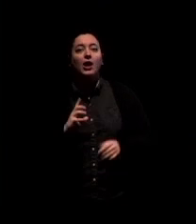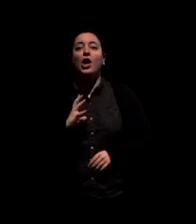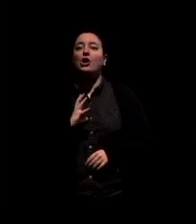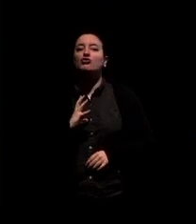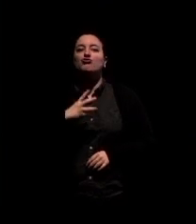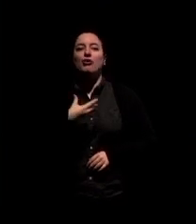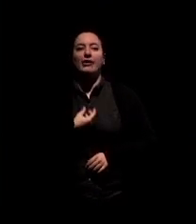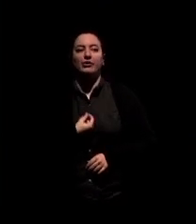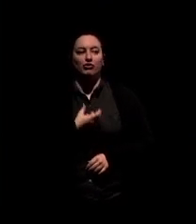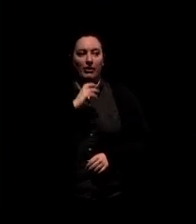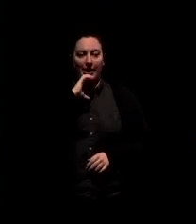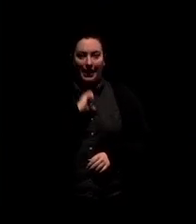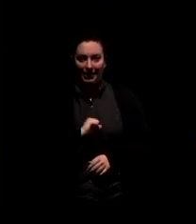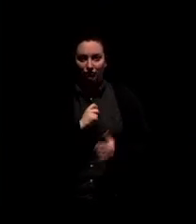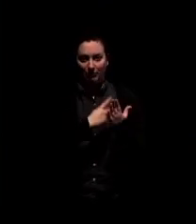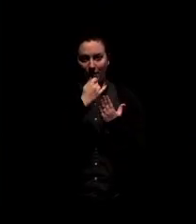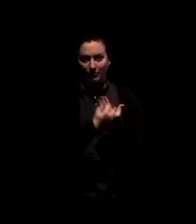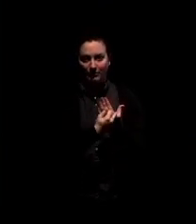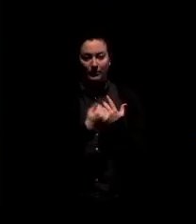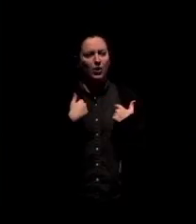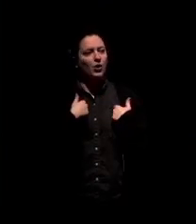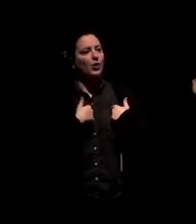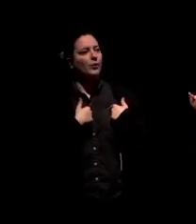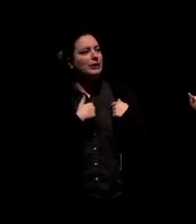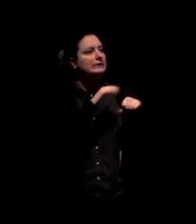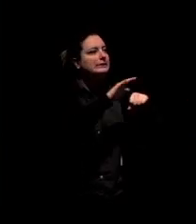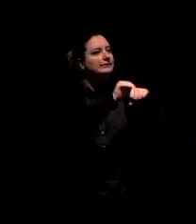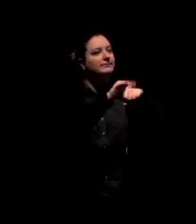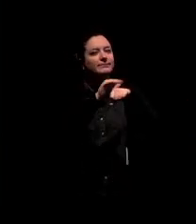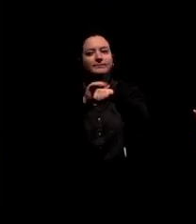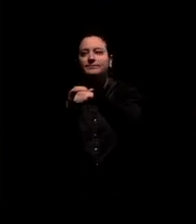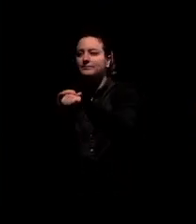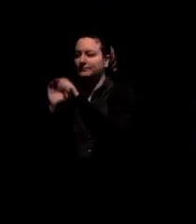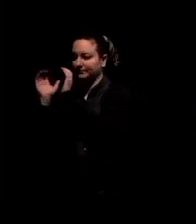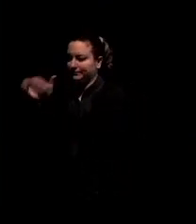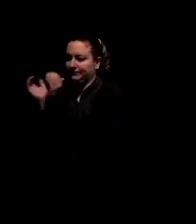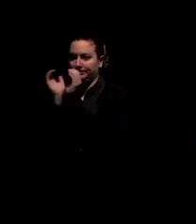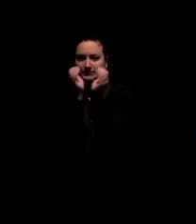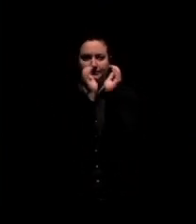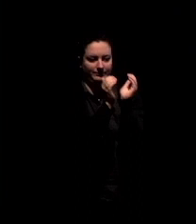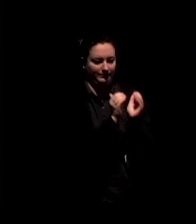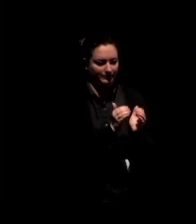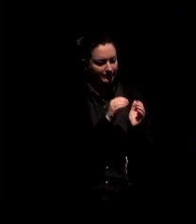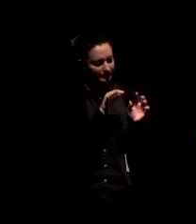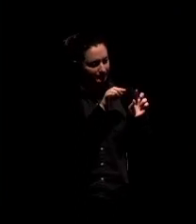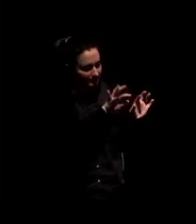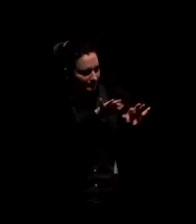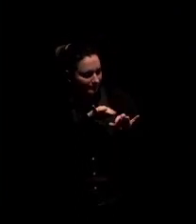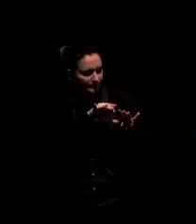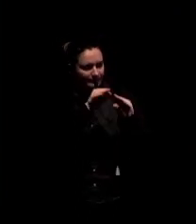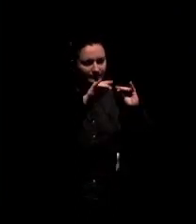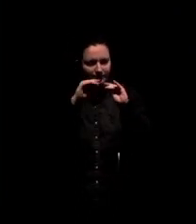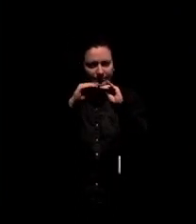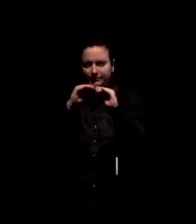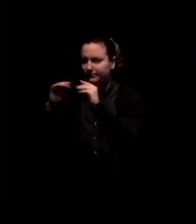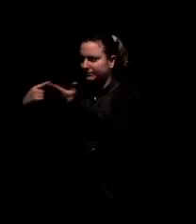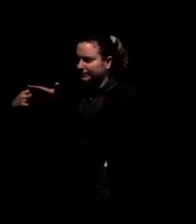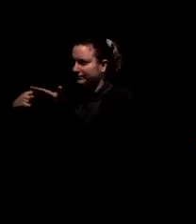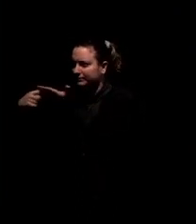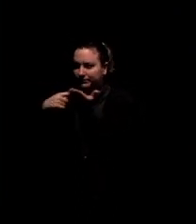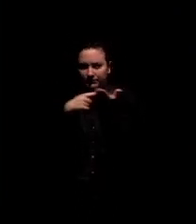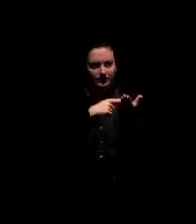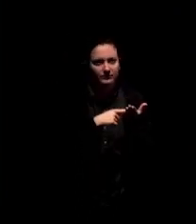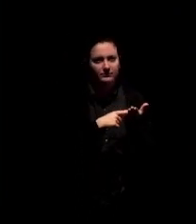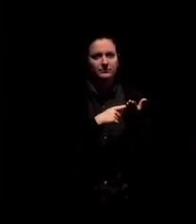interviews and small focus groups with transgender Minnesotans, older adults all over the state. And it's qualitative data, but some of